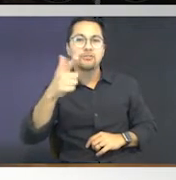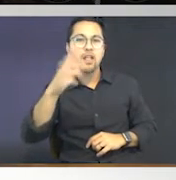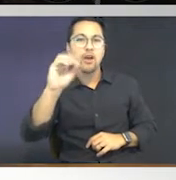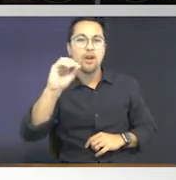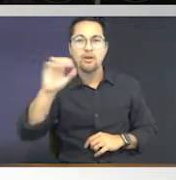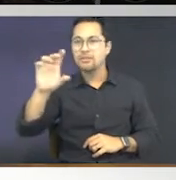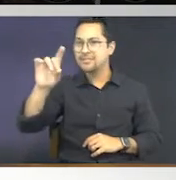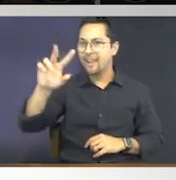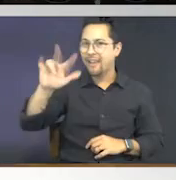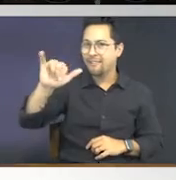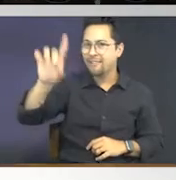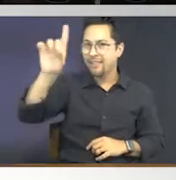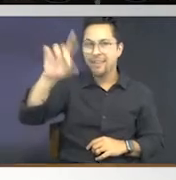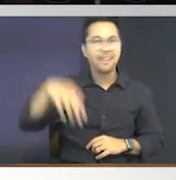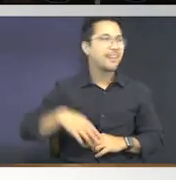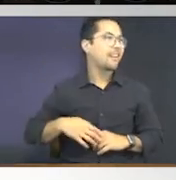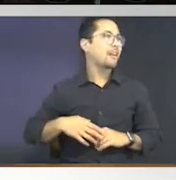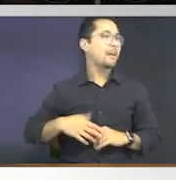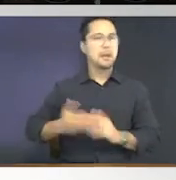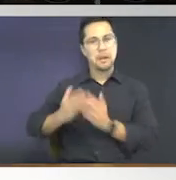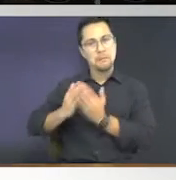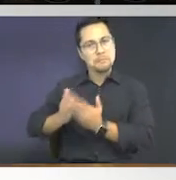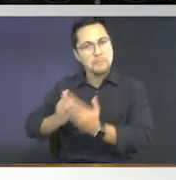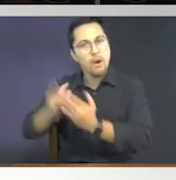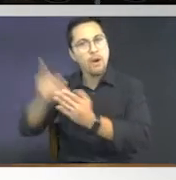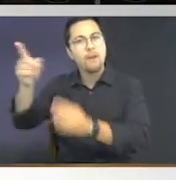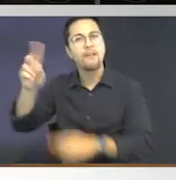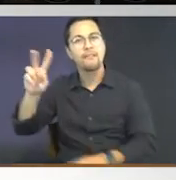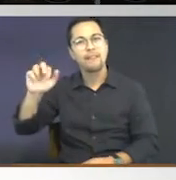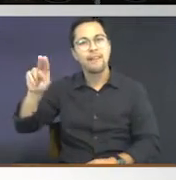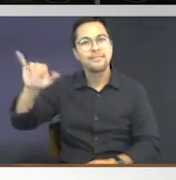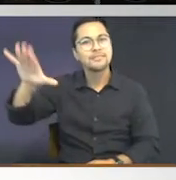the gondolas in Venice.